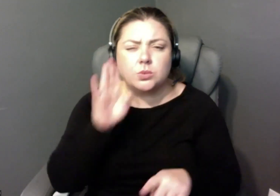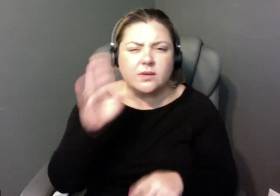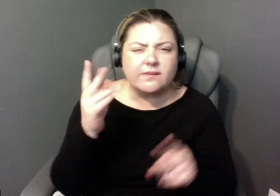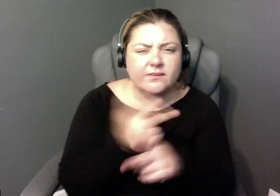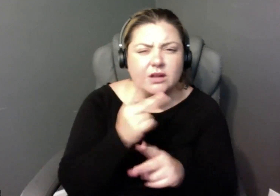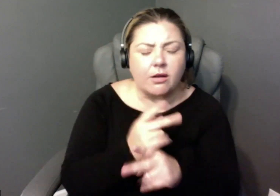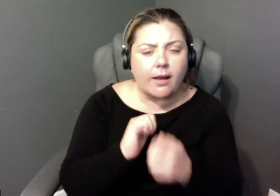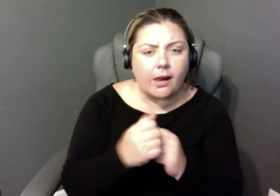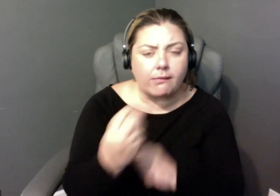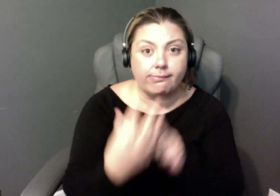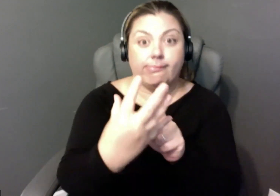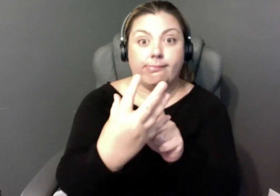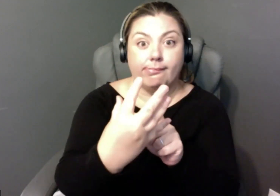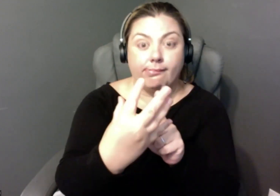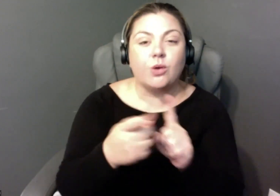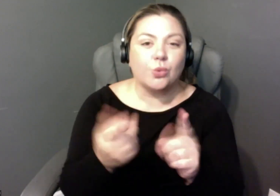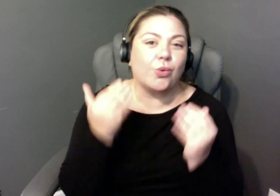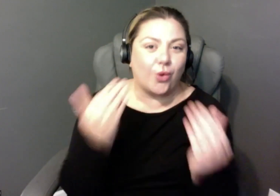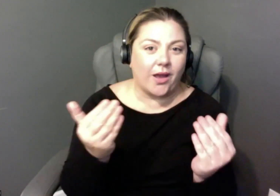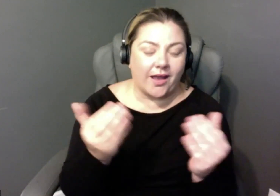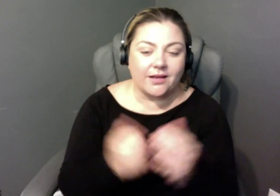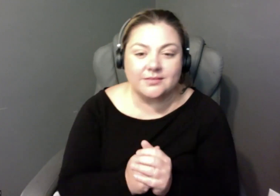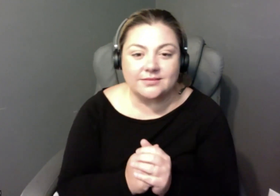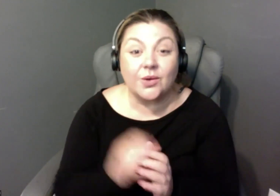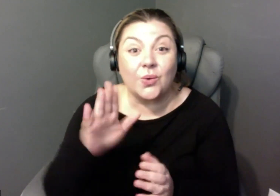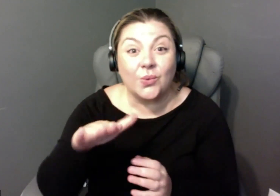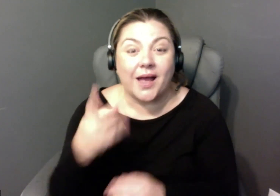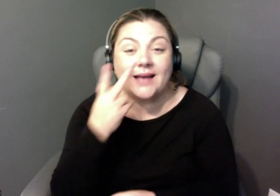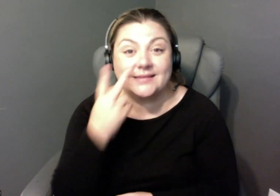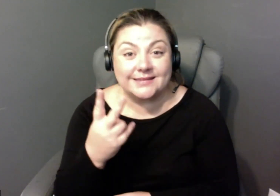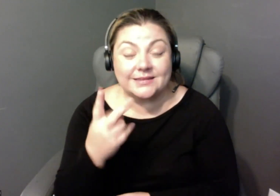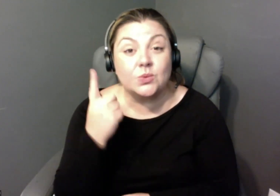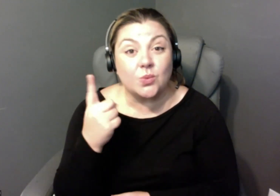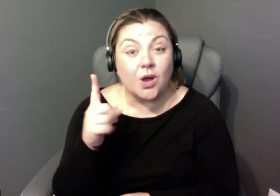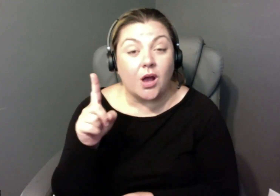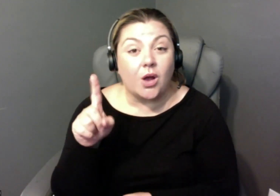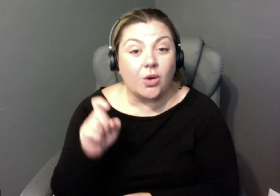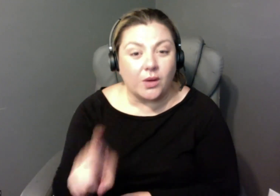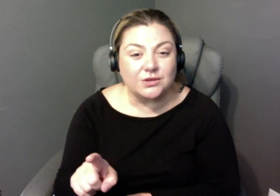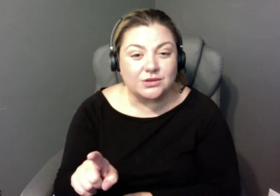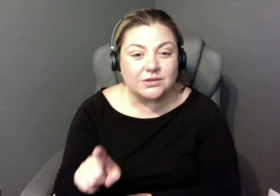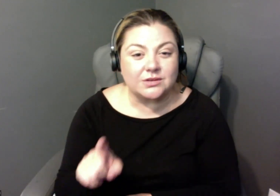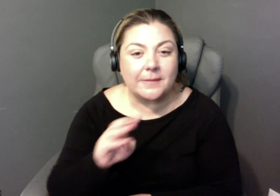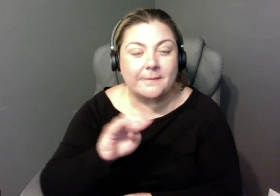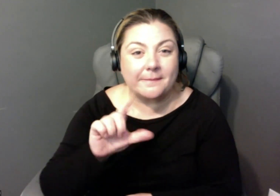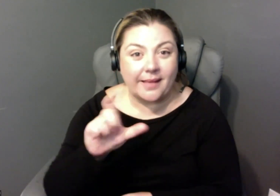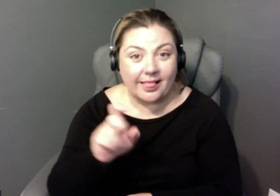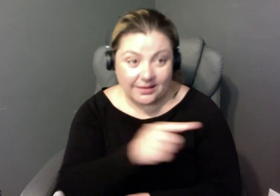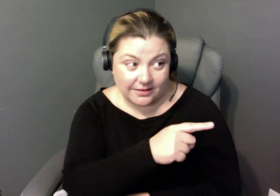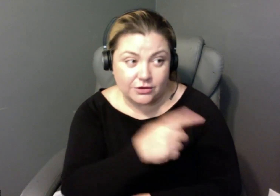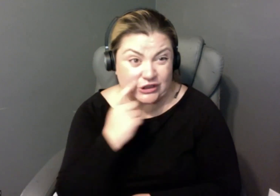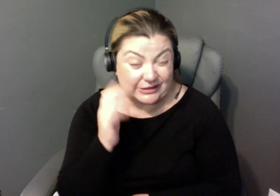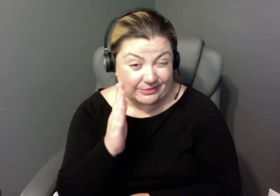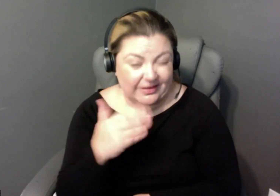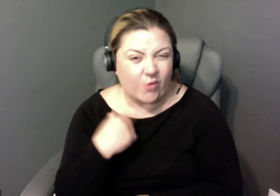checking the Q&A right now where there is a question that just came in for Millen. And then I also have a number of